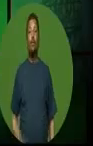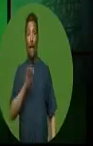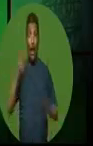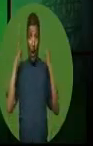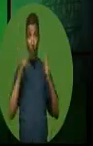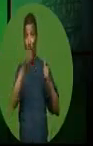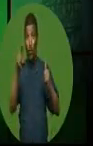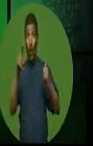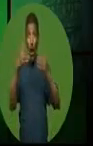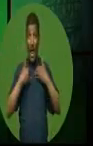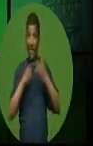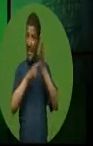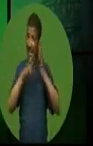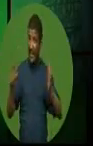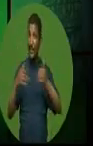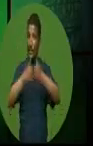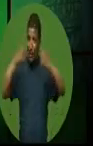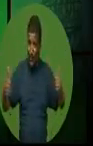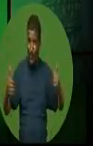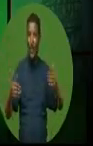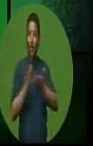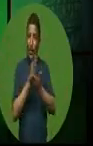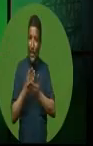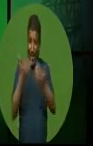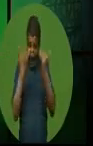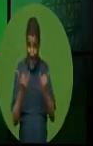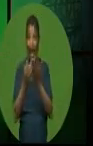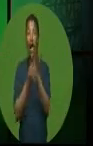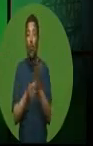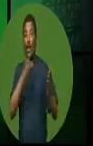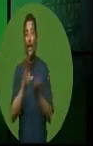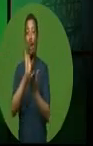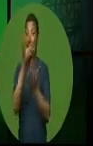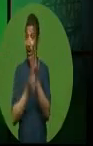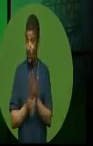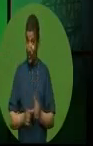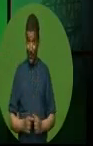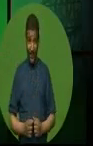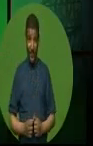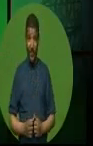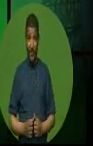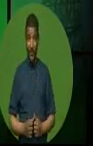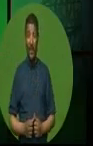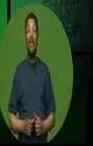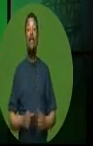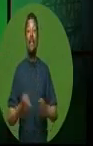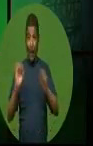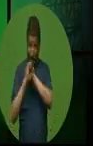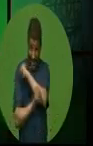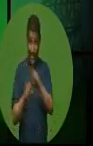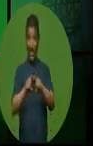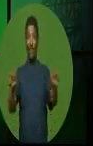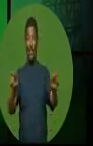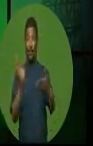I hope you've clearly distinguished between current account and capital account. The basic